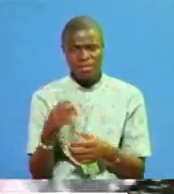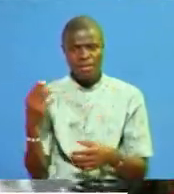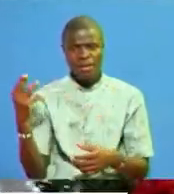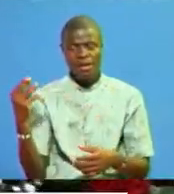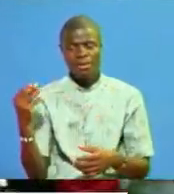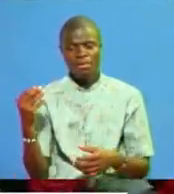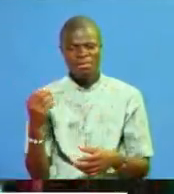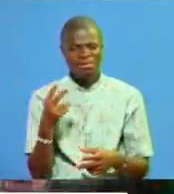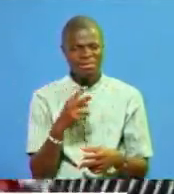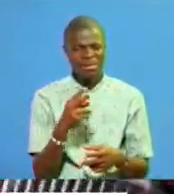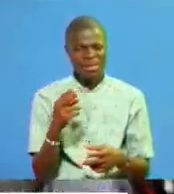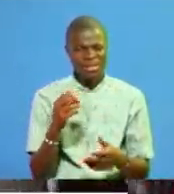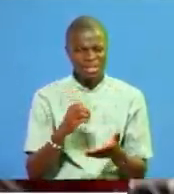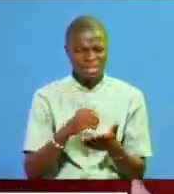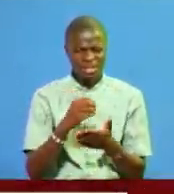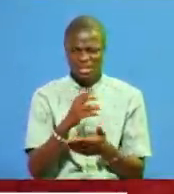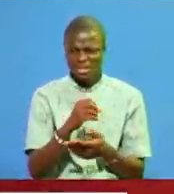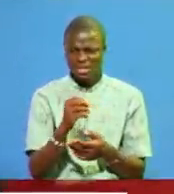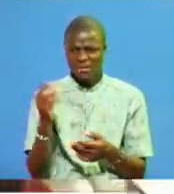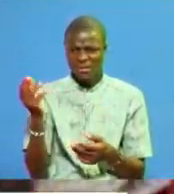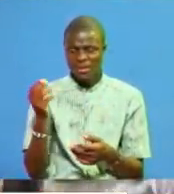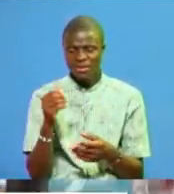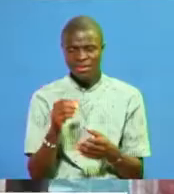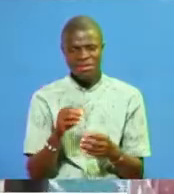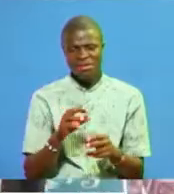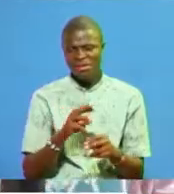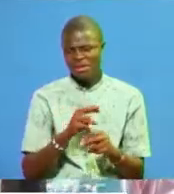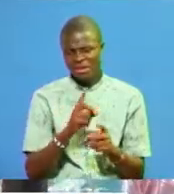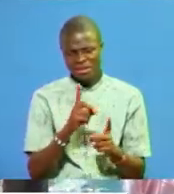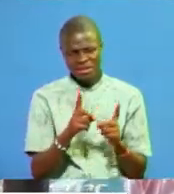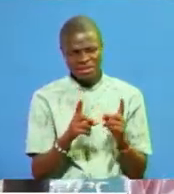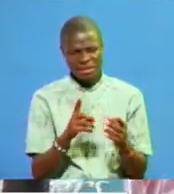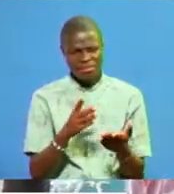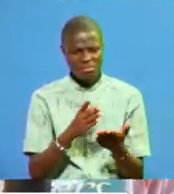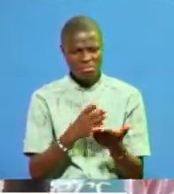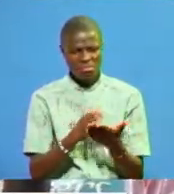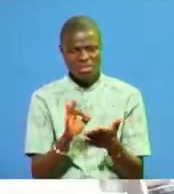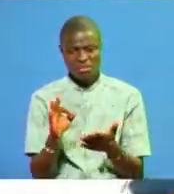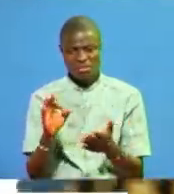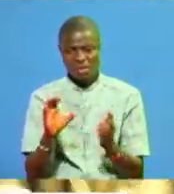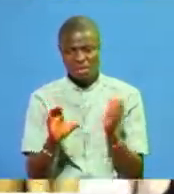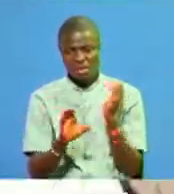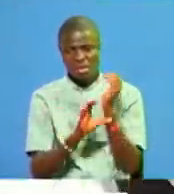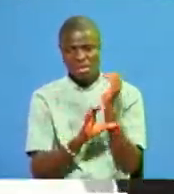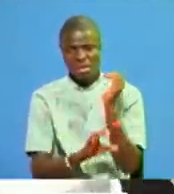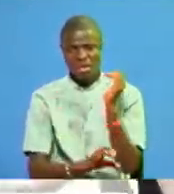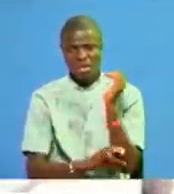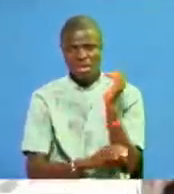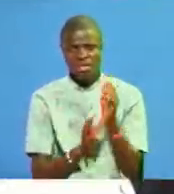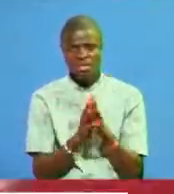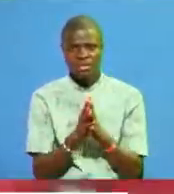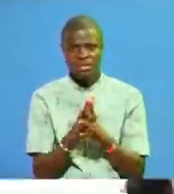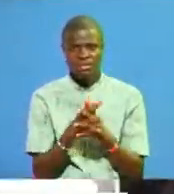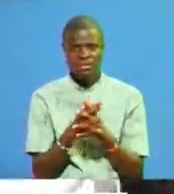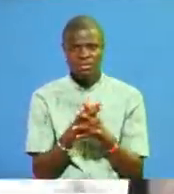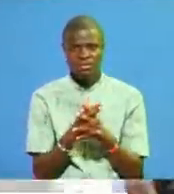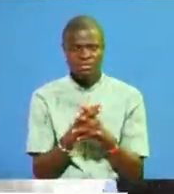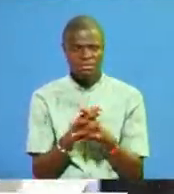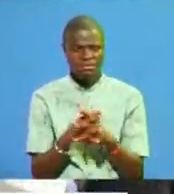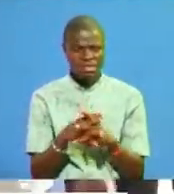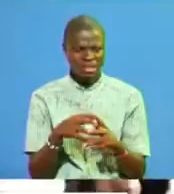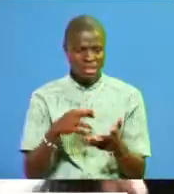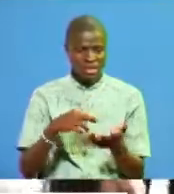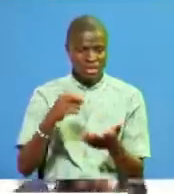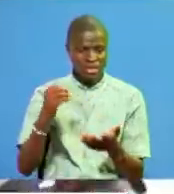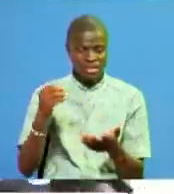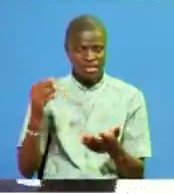sell flowers to lovers across the country. The Kenya Flower Commission, through its CEO Clement Tulezi, had predicted a rise in